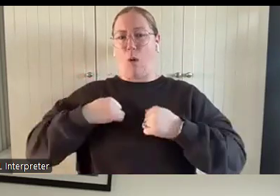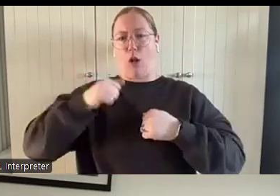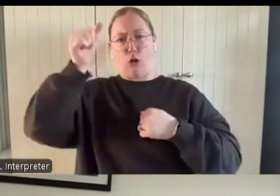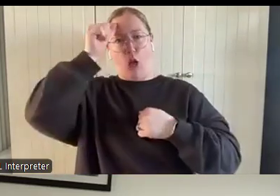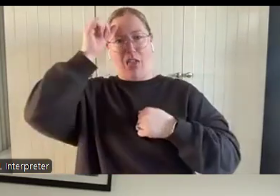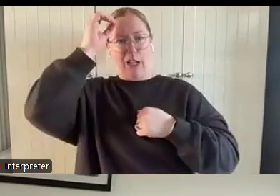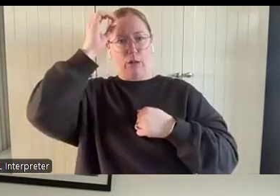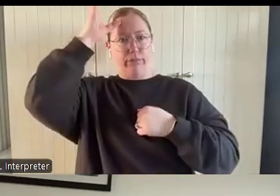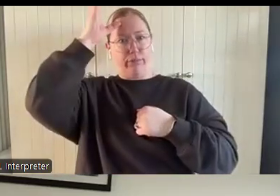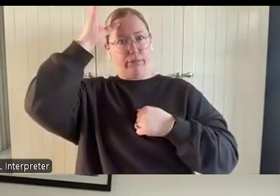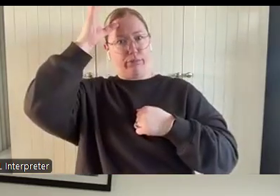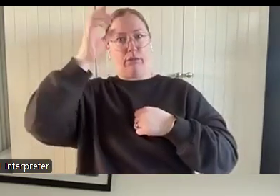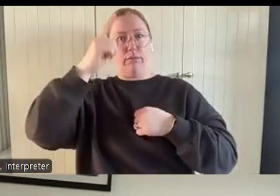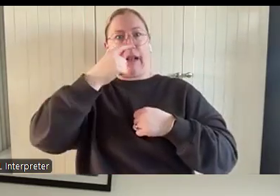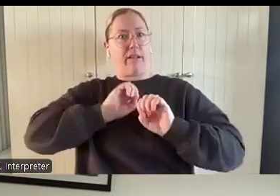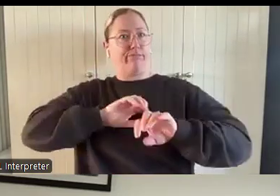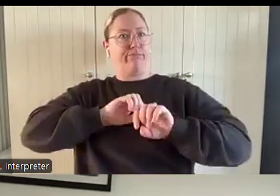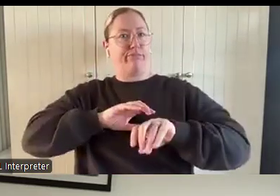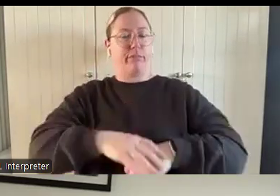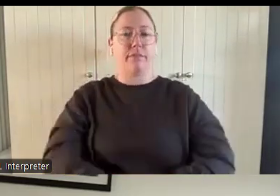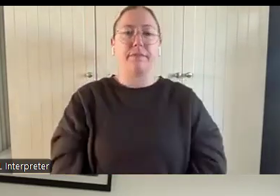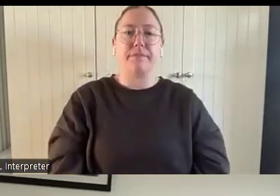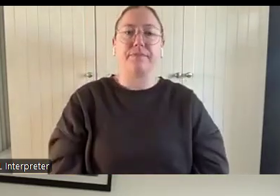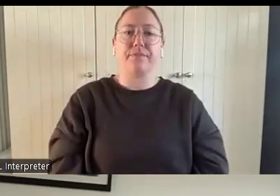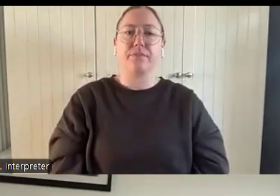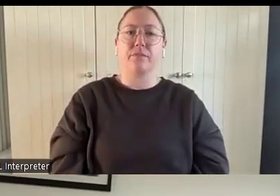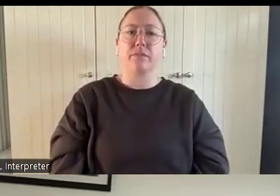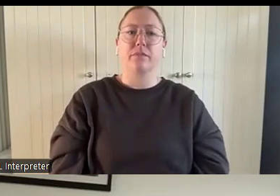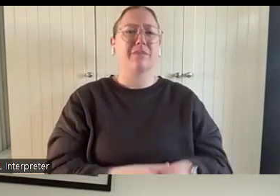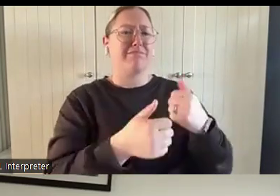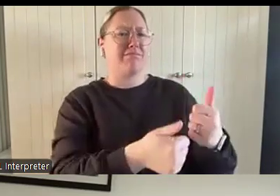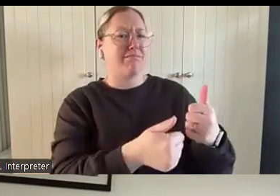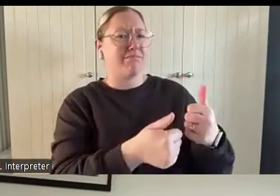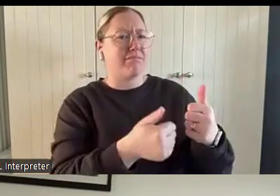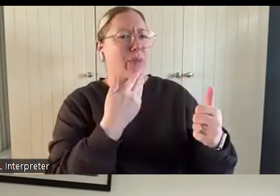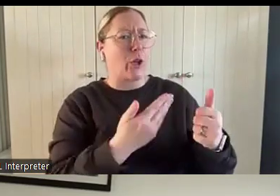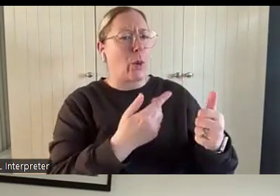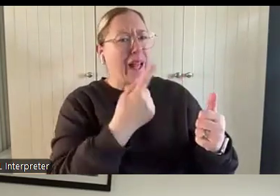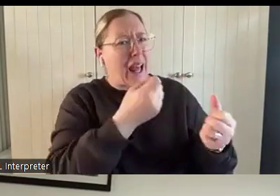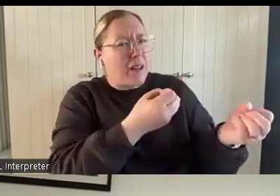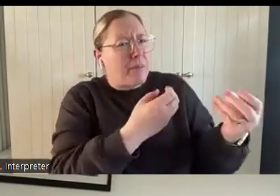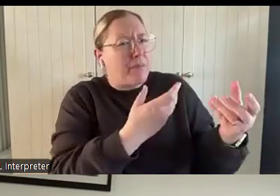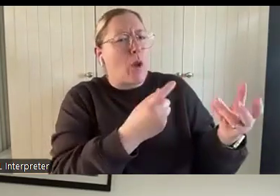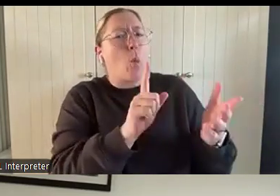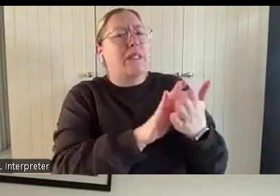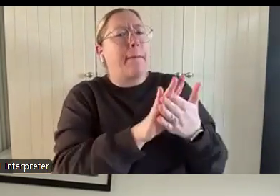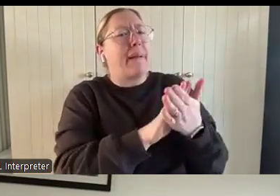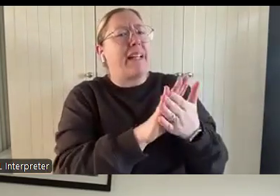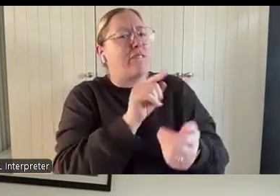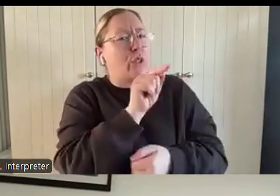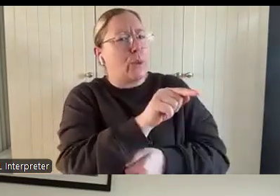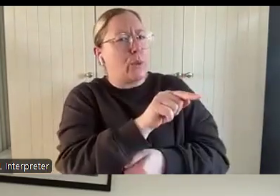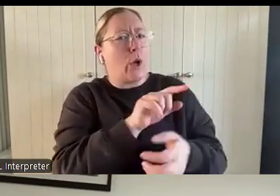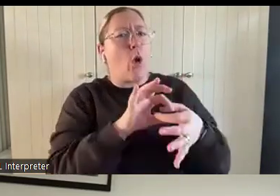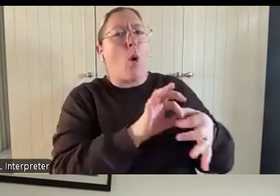Great. And perhaps, Ella, if you're comfortable, what does it mean to you? I mean, how does it work for you, co-production, in terms of your